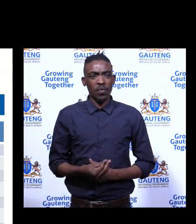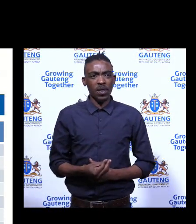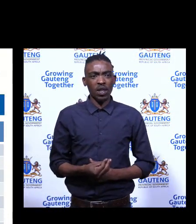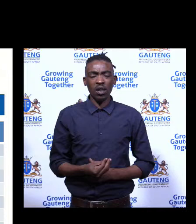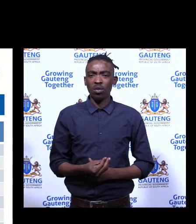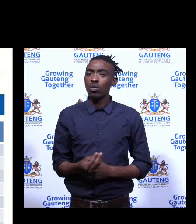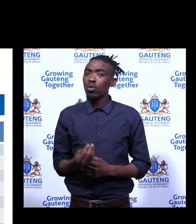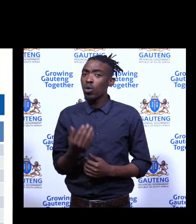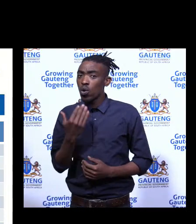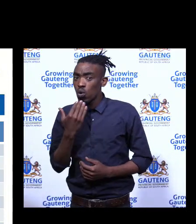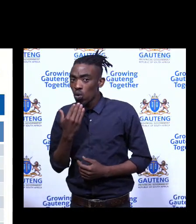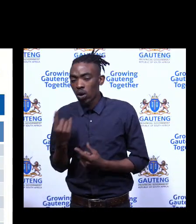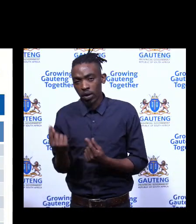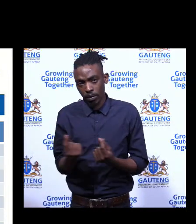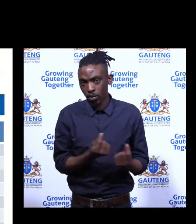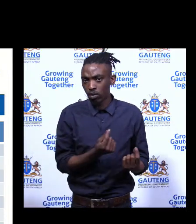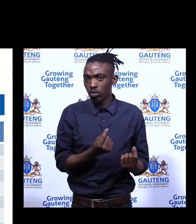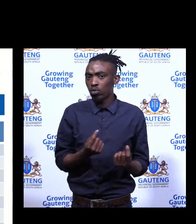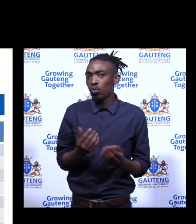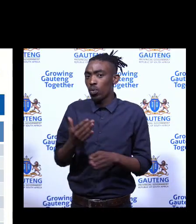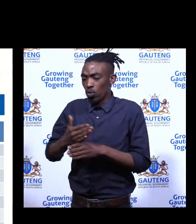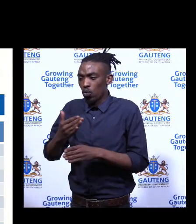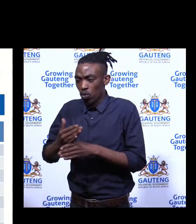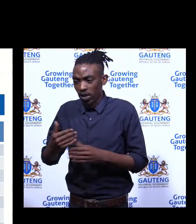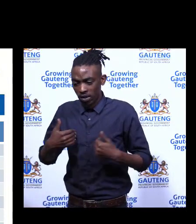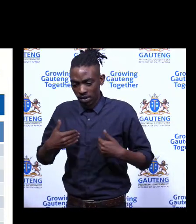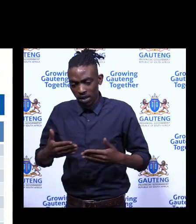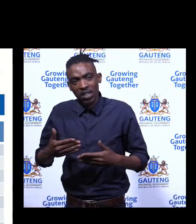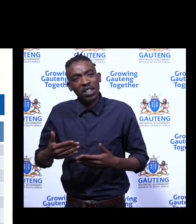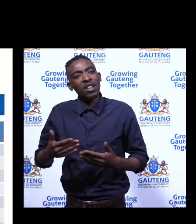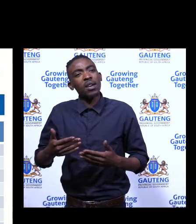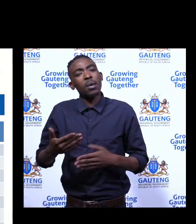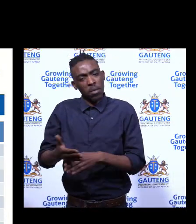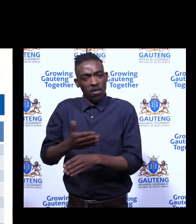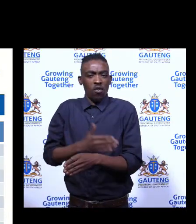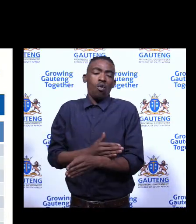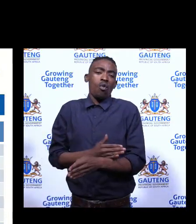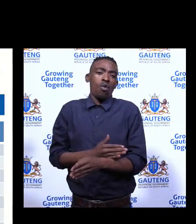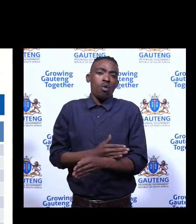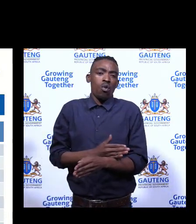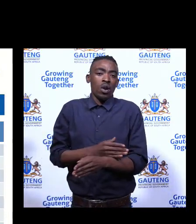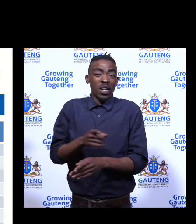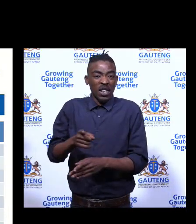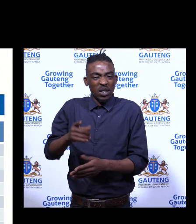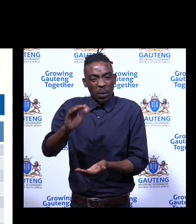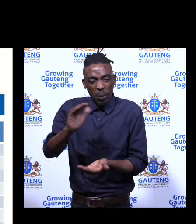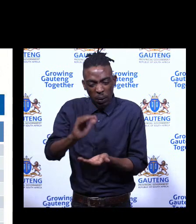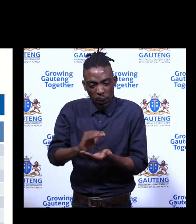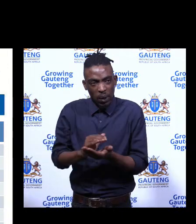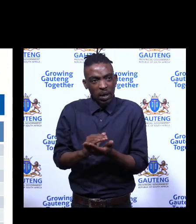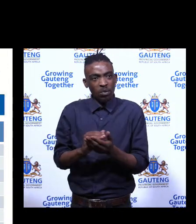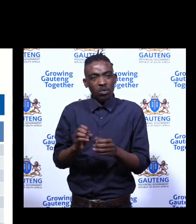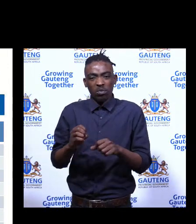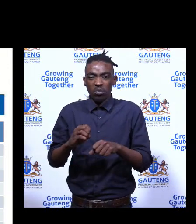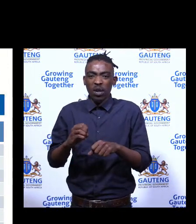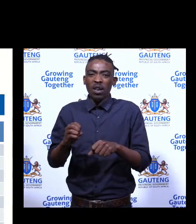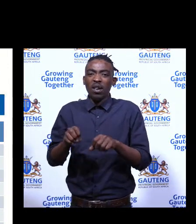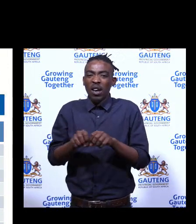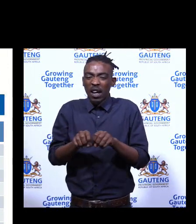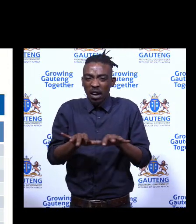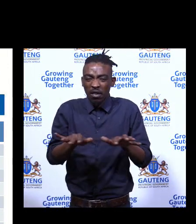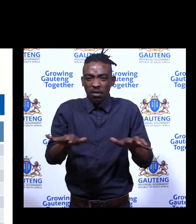some work in either preventing or reducing the transmission, or in the care of those who